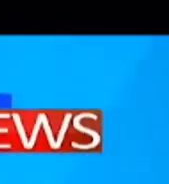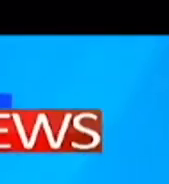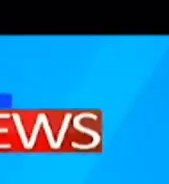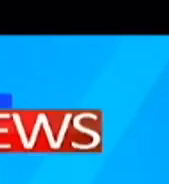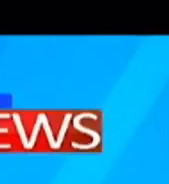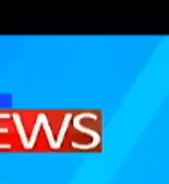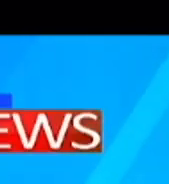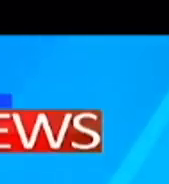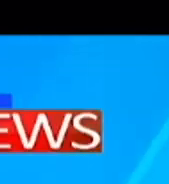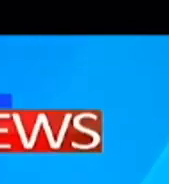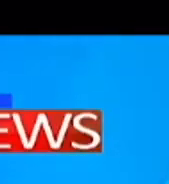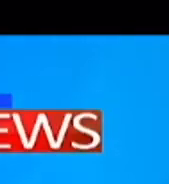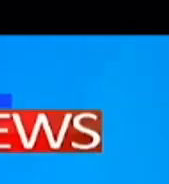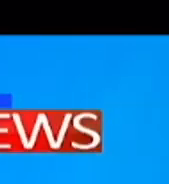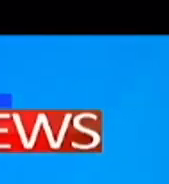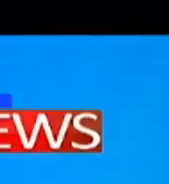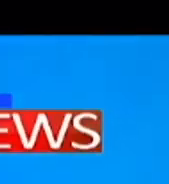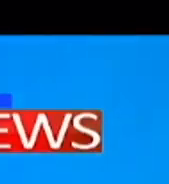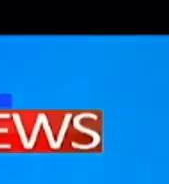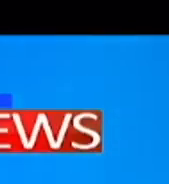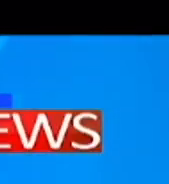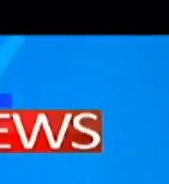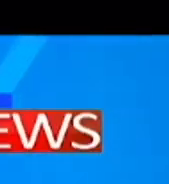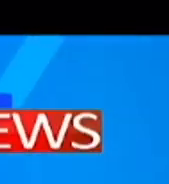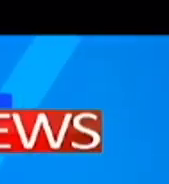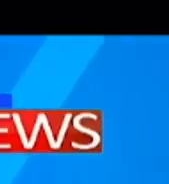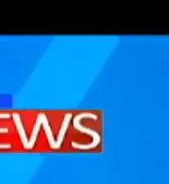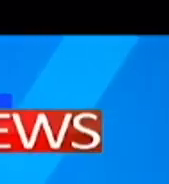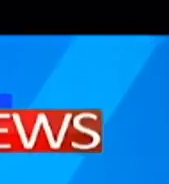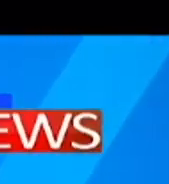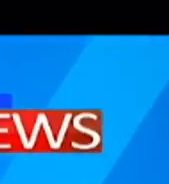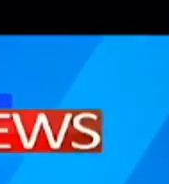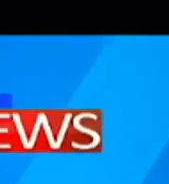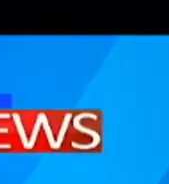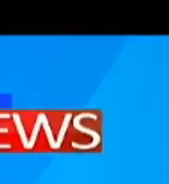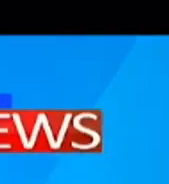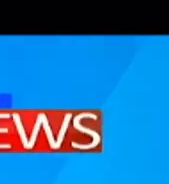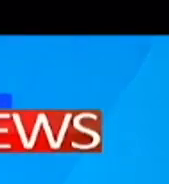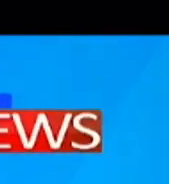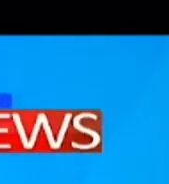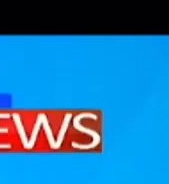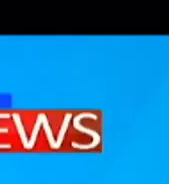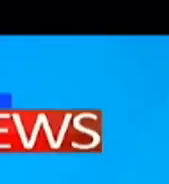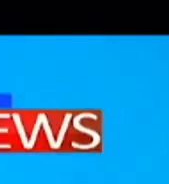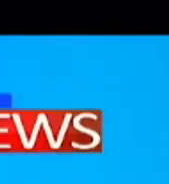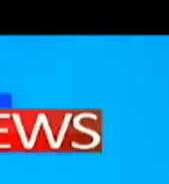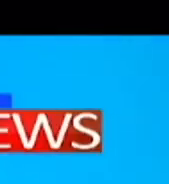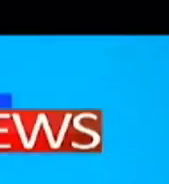A 70-year-old male from Clarendon is Jamaica's 26th